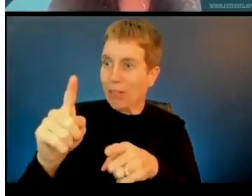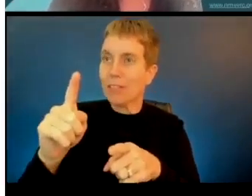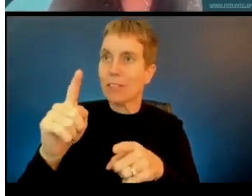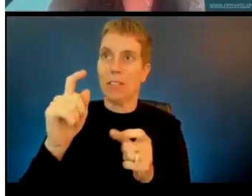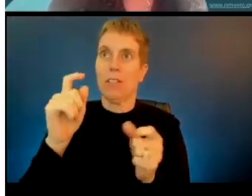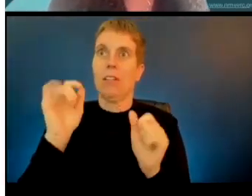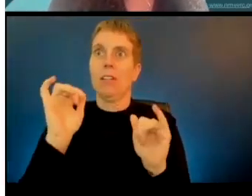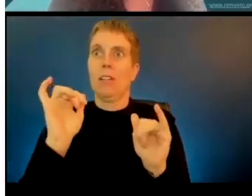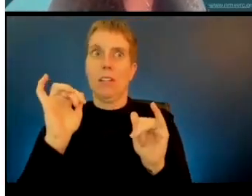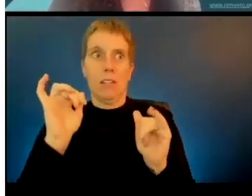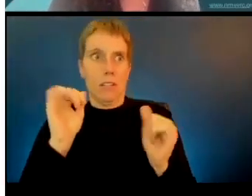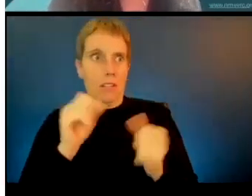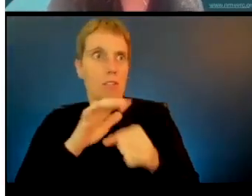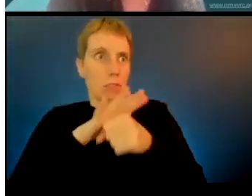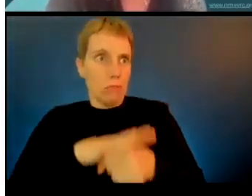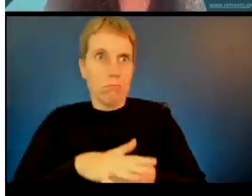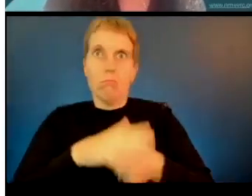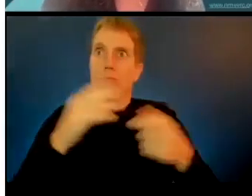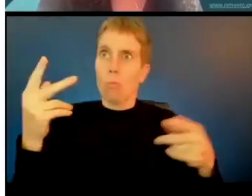providers.